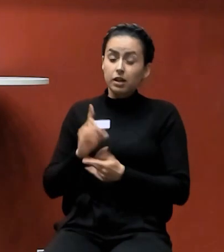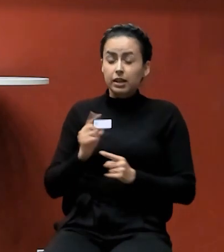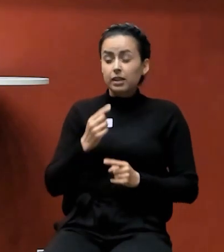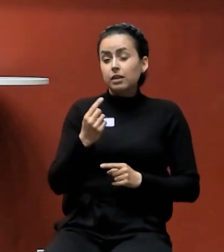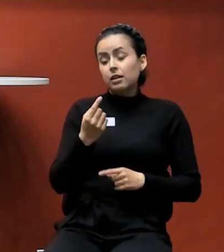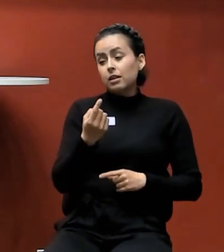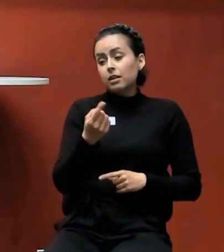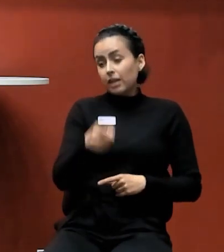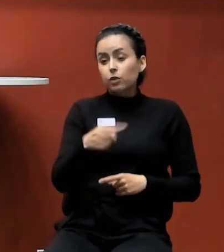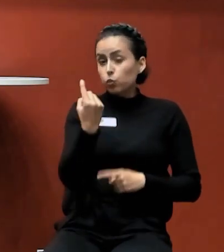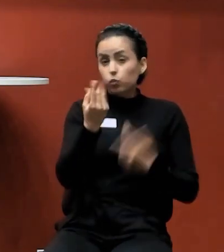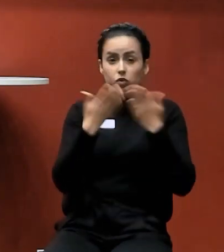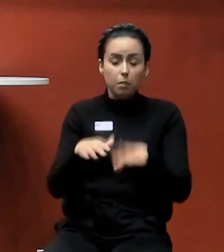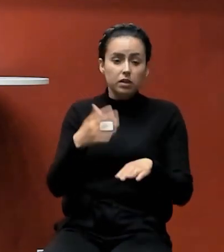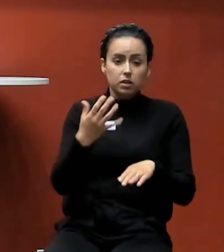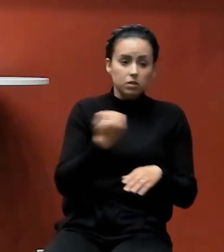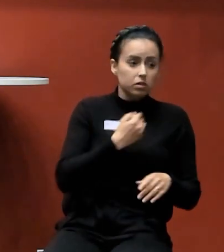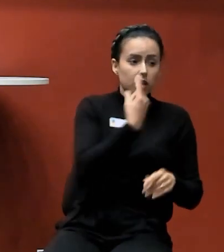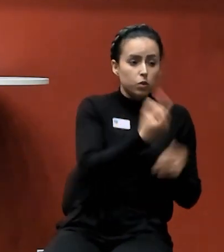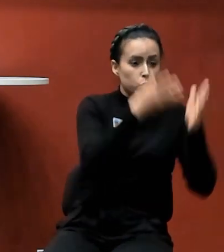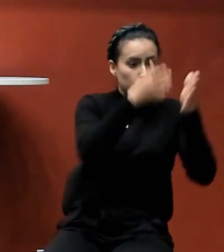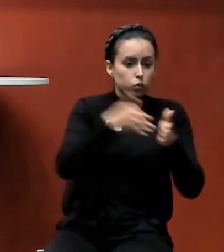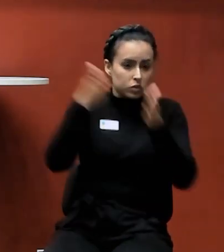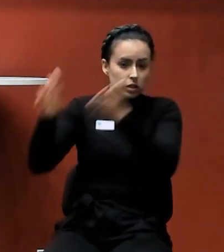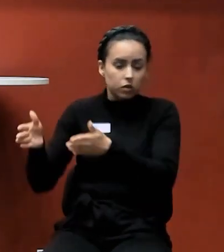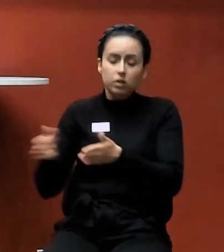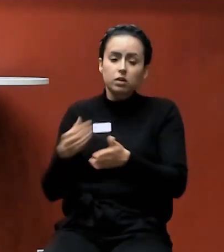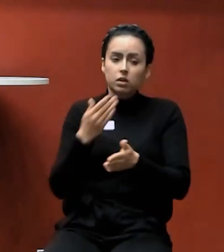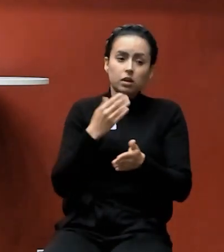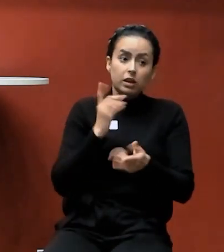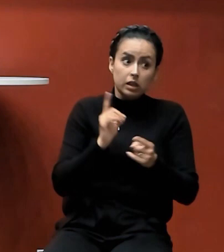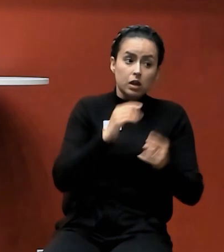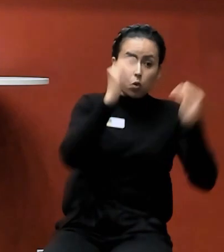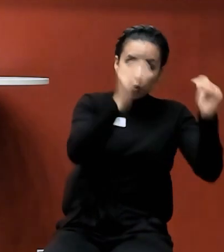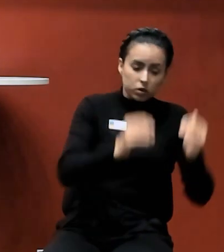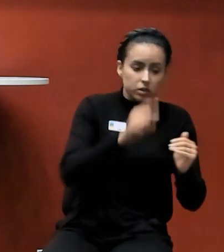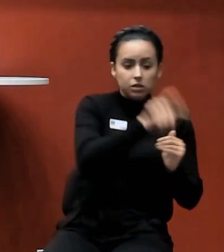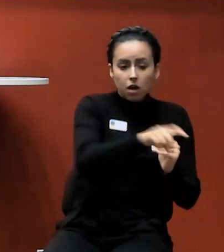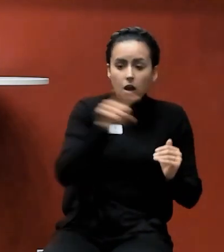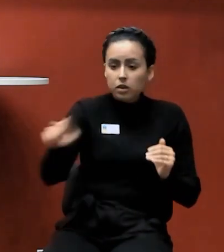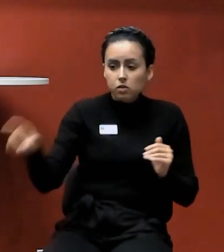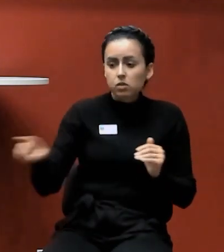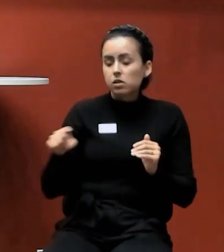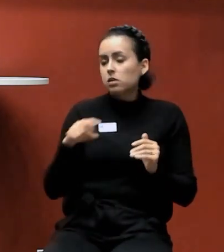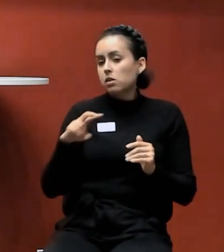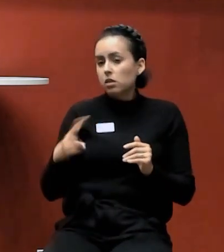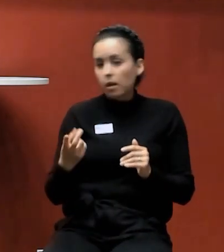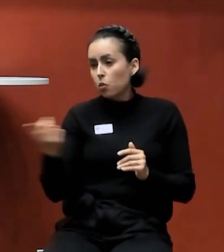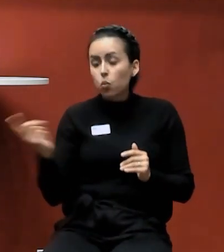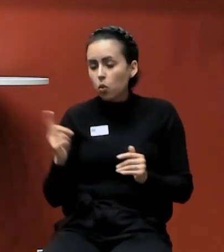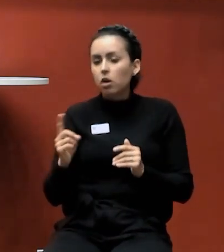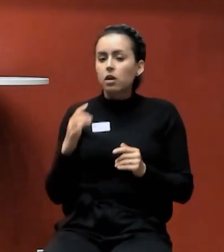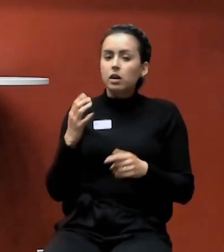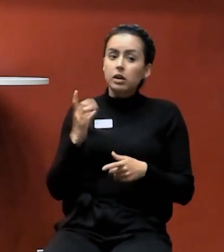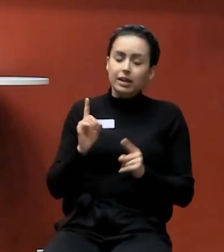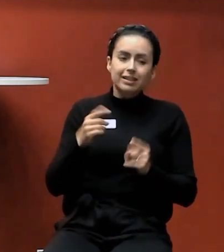those individuals here and there, either in the organization or close to you, who might be sharing the same values and might help